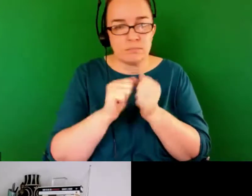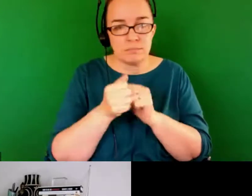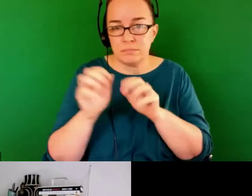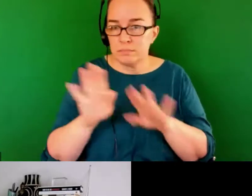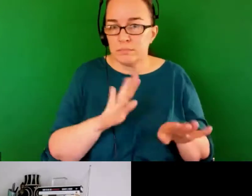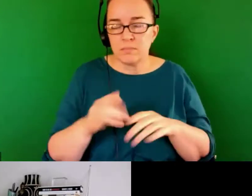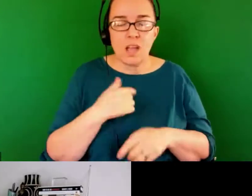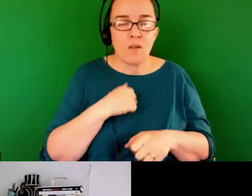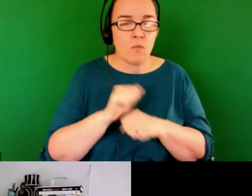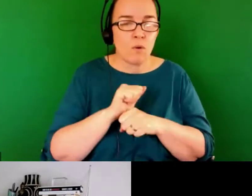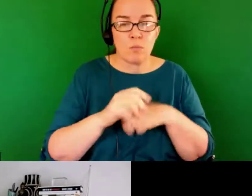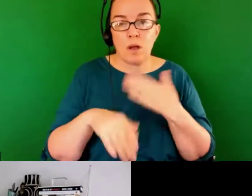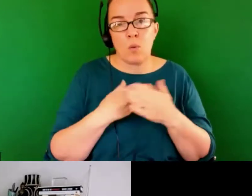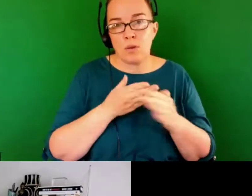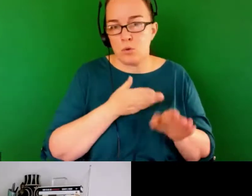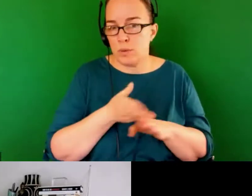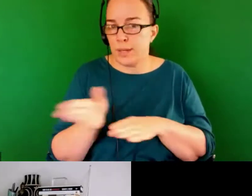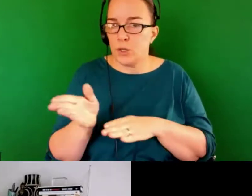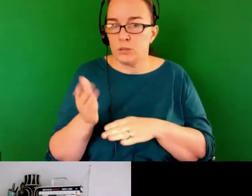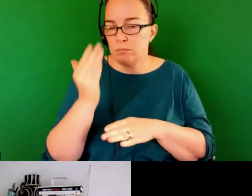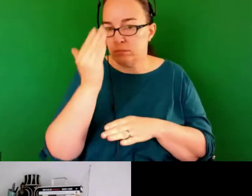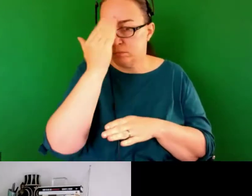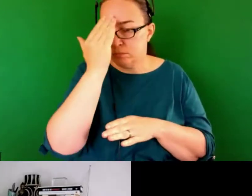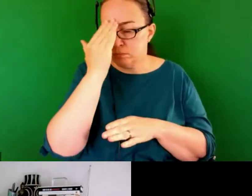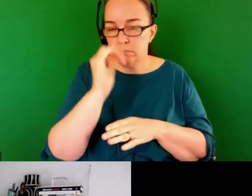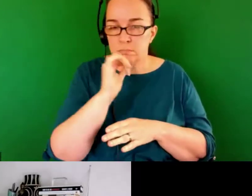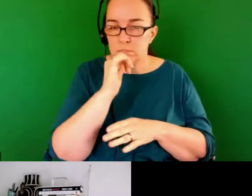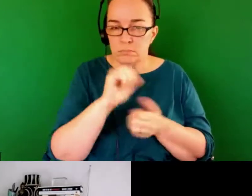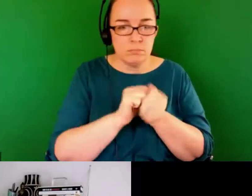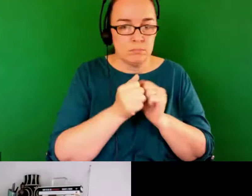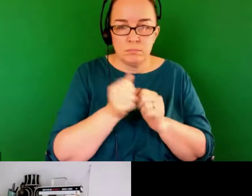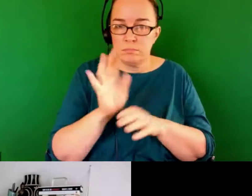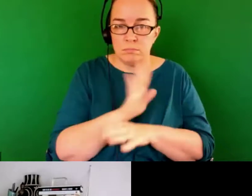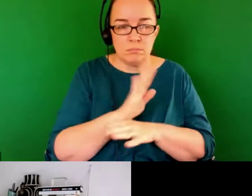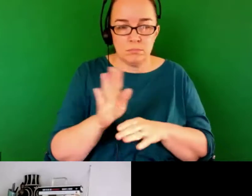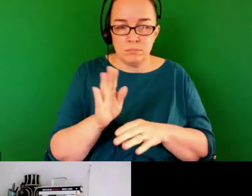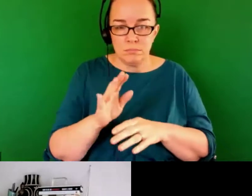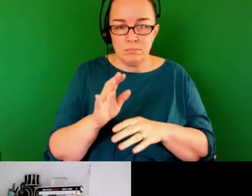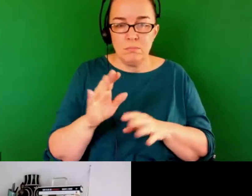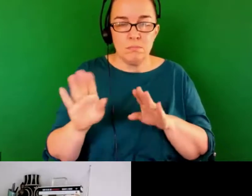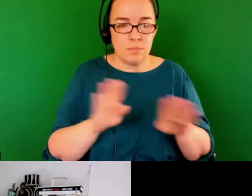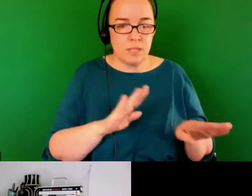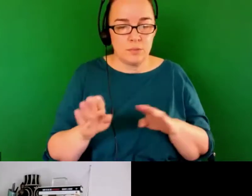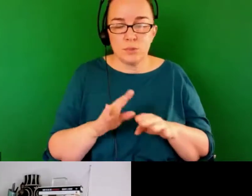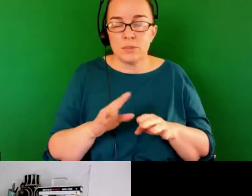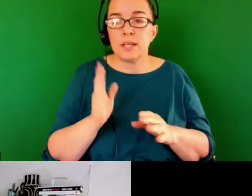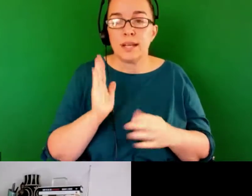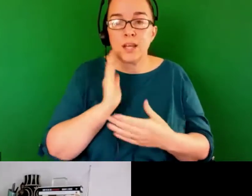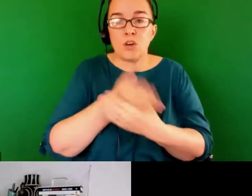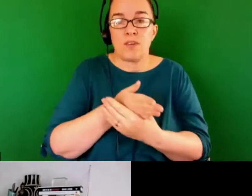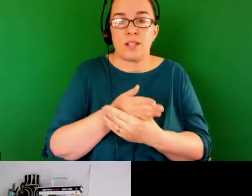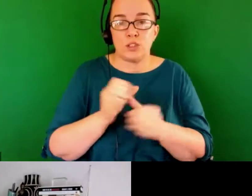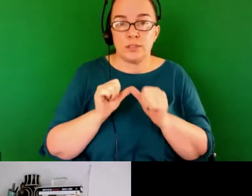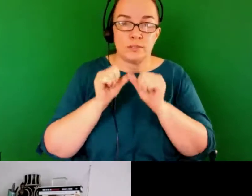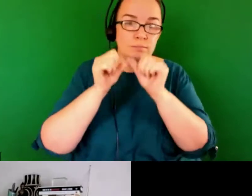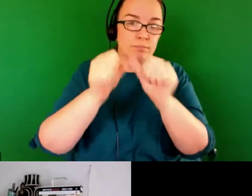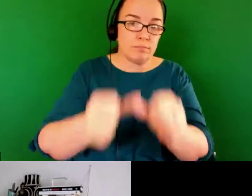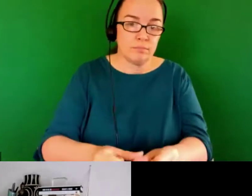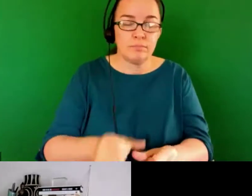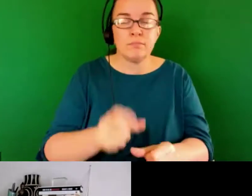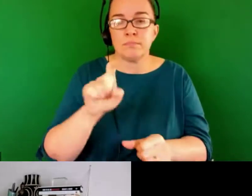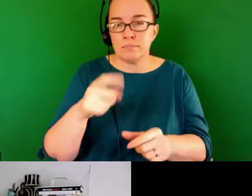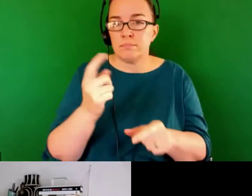worked my whole career in this. Knowledge does not necessarily change behavior. It's interventions over a long period of time that need to be